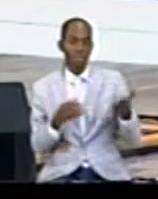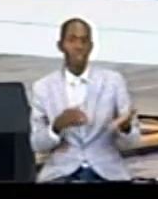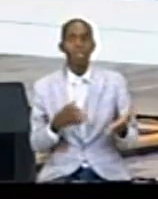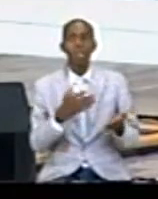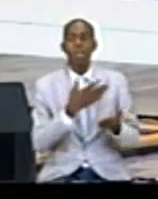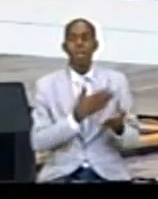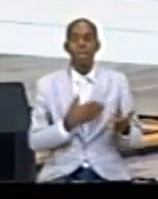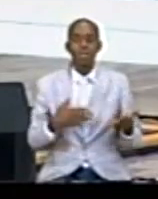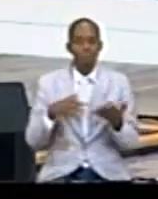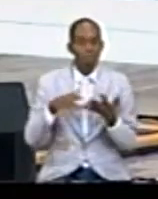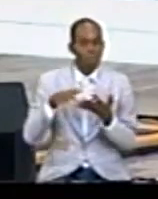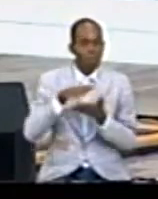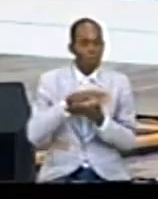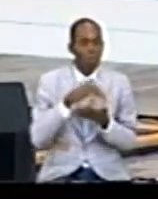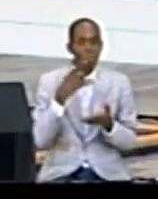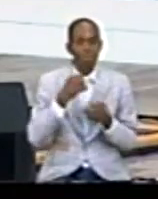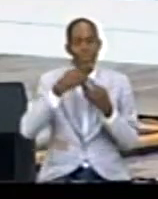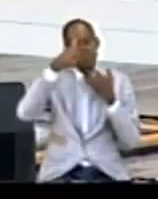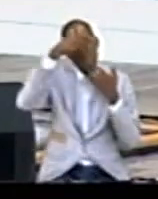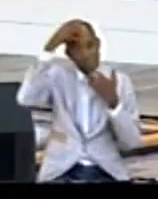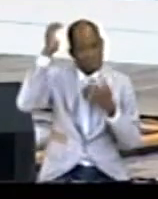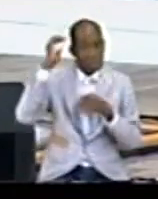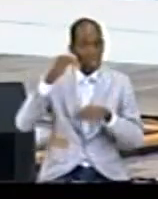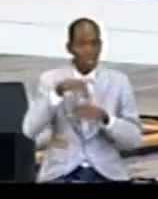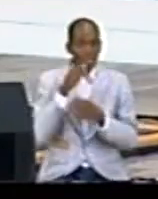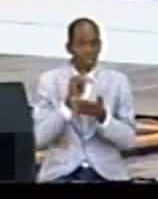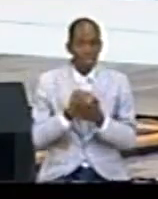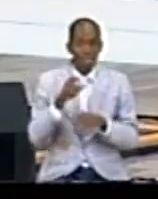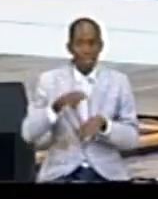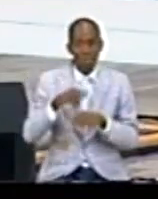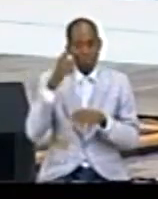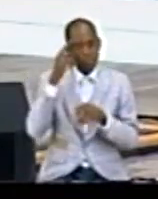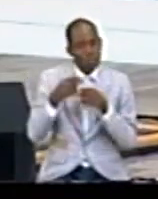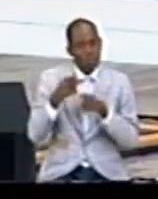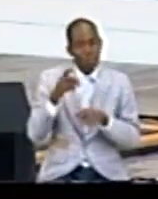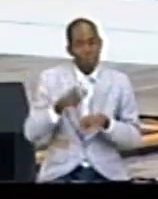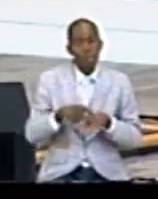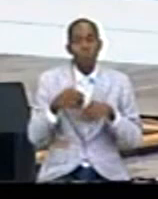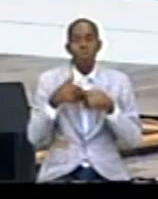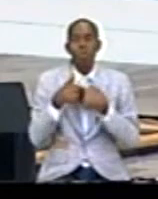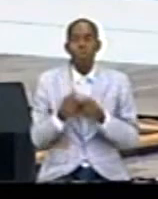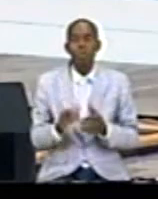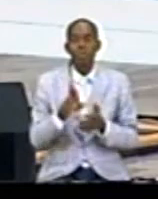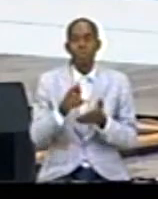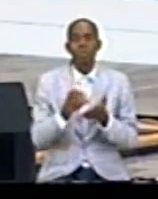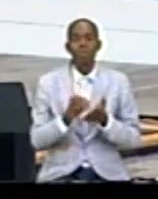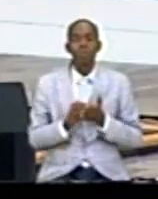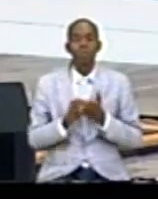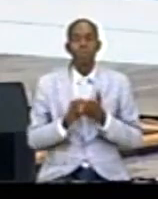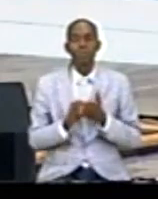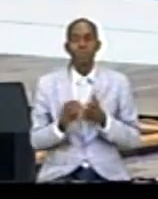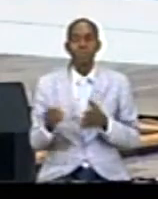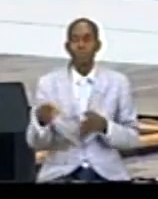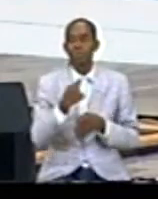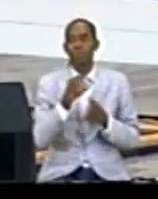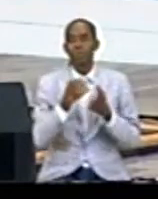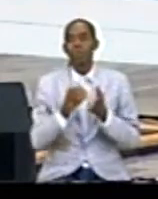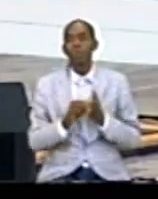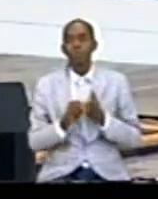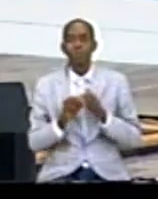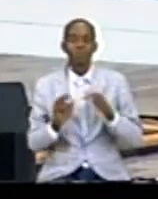that time lost their nature. They couldn't devour